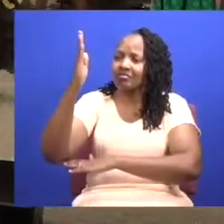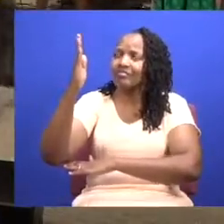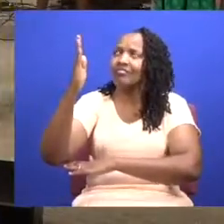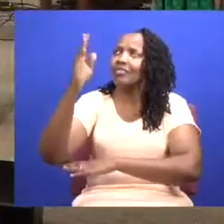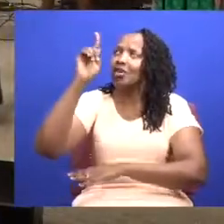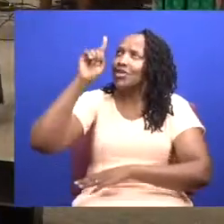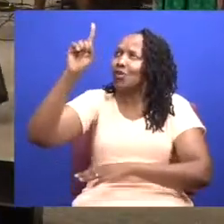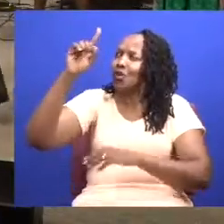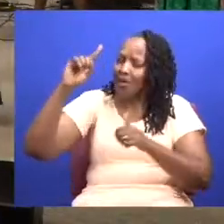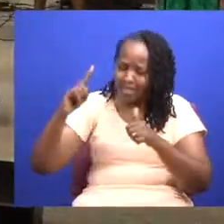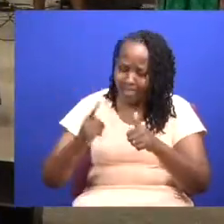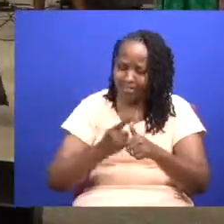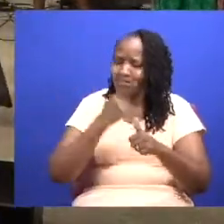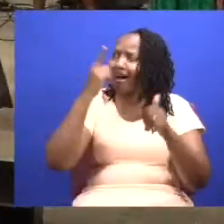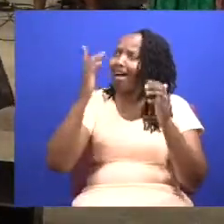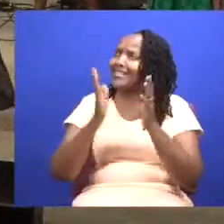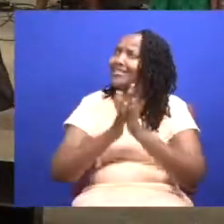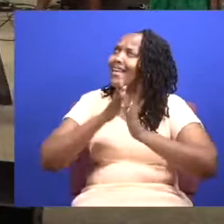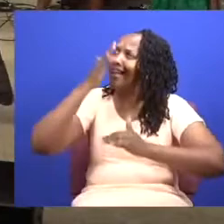high.